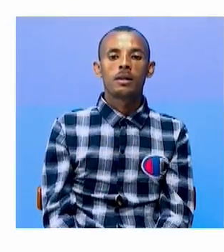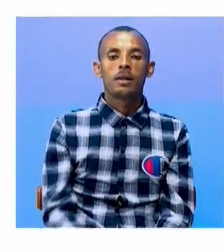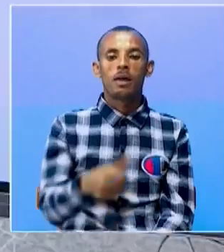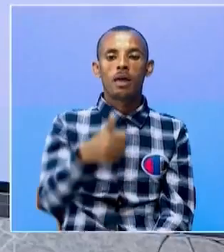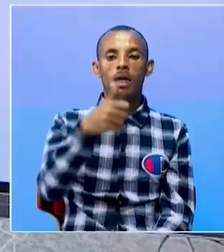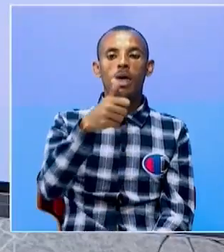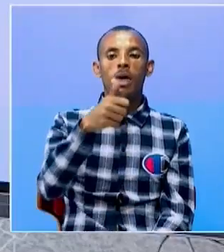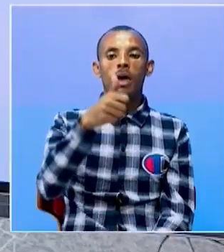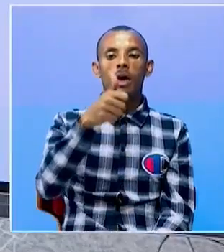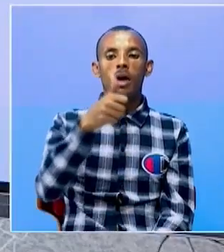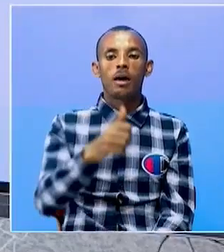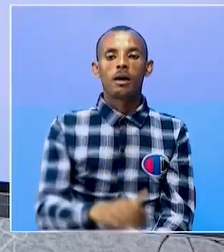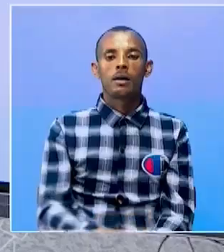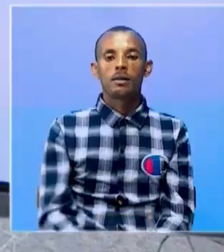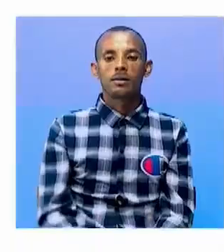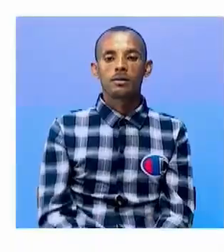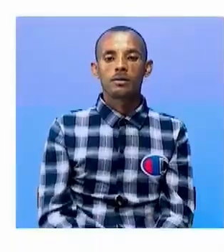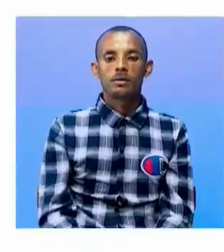A